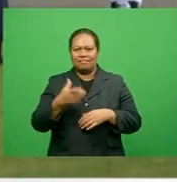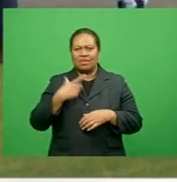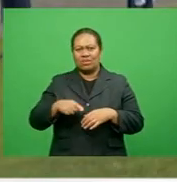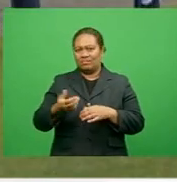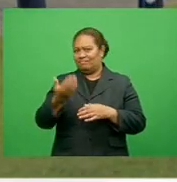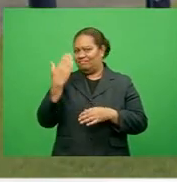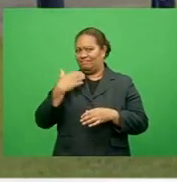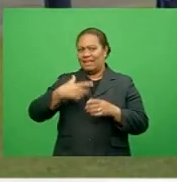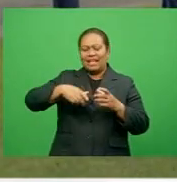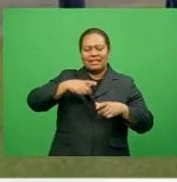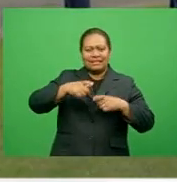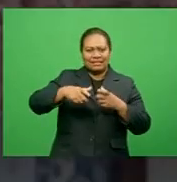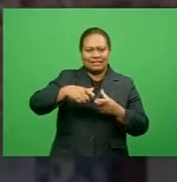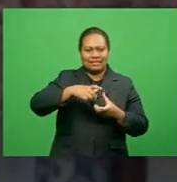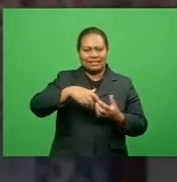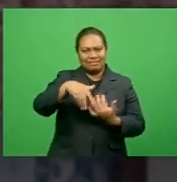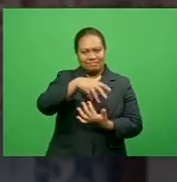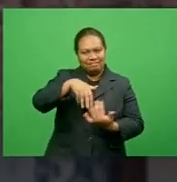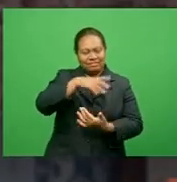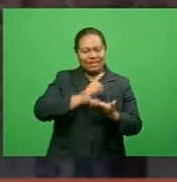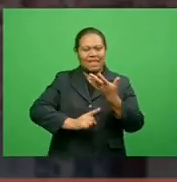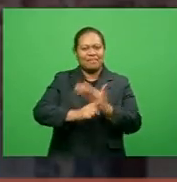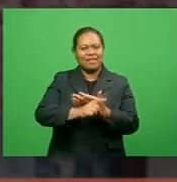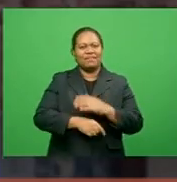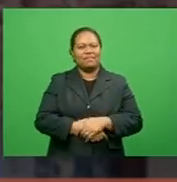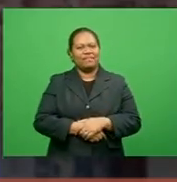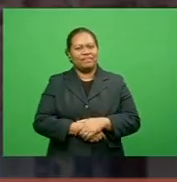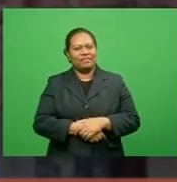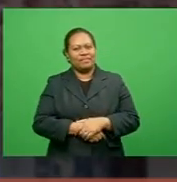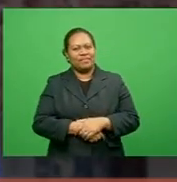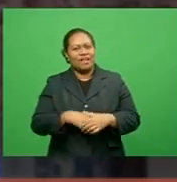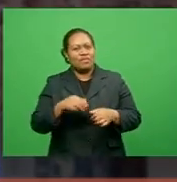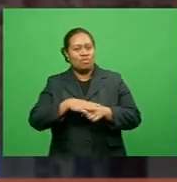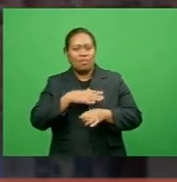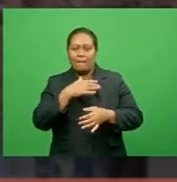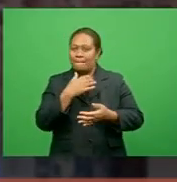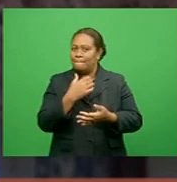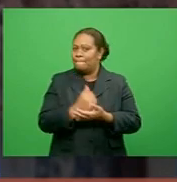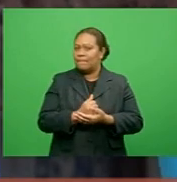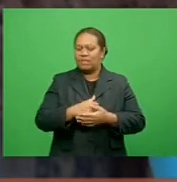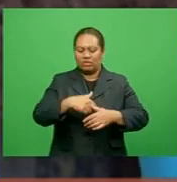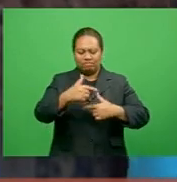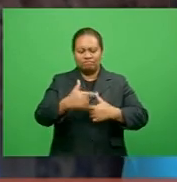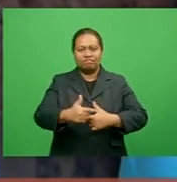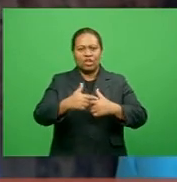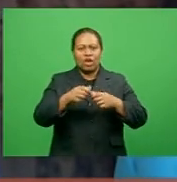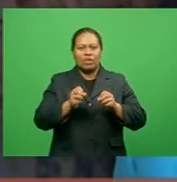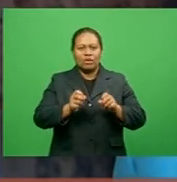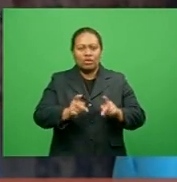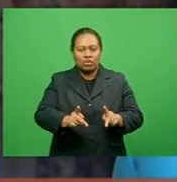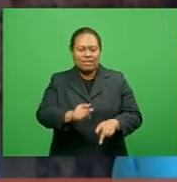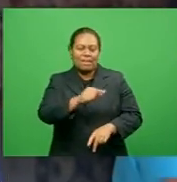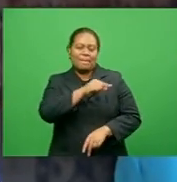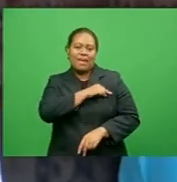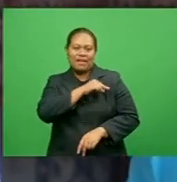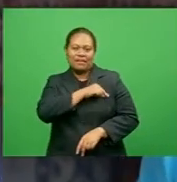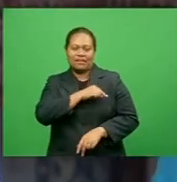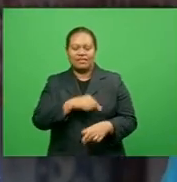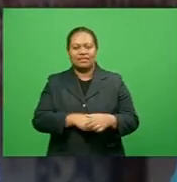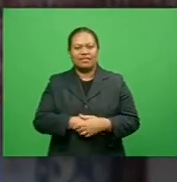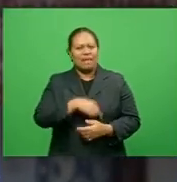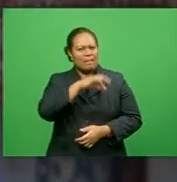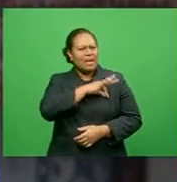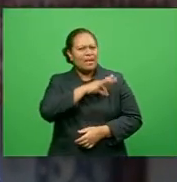Winston. You have to make the maximum opportunity of the benefits that